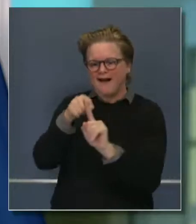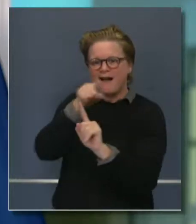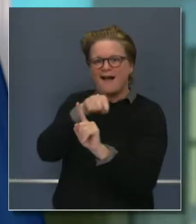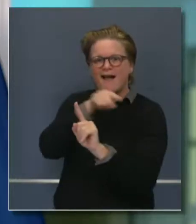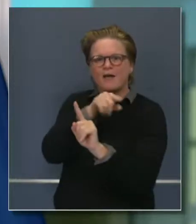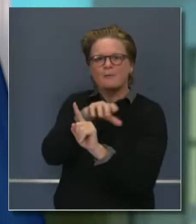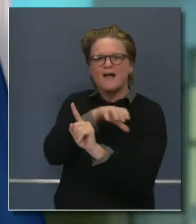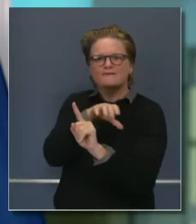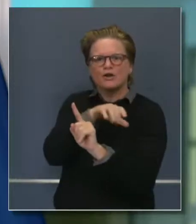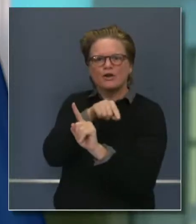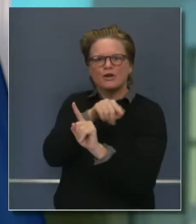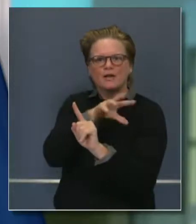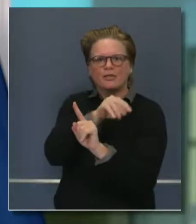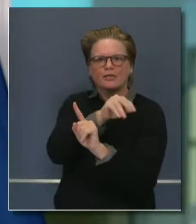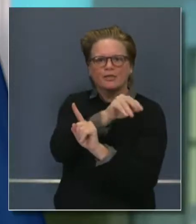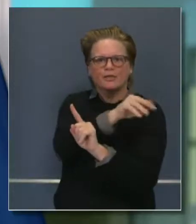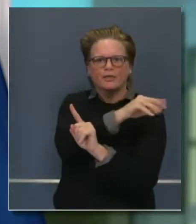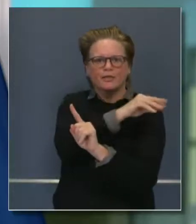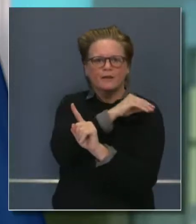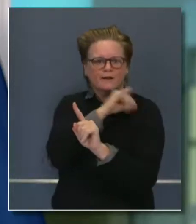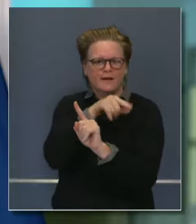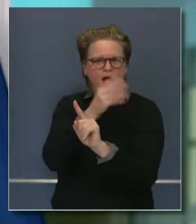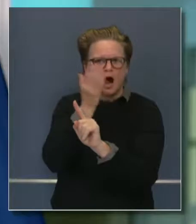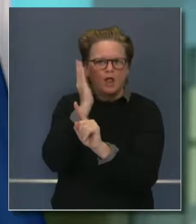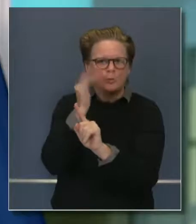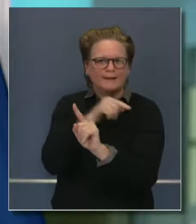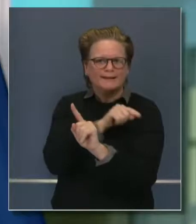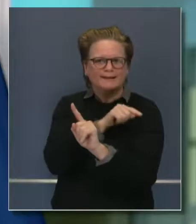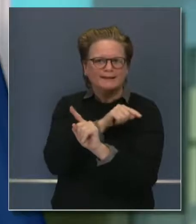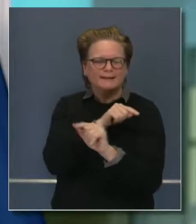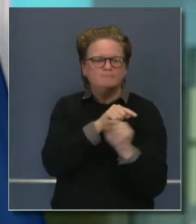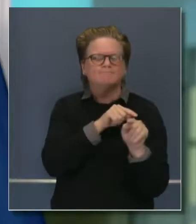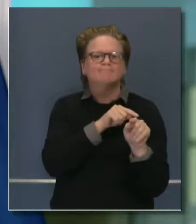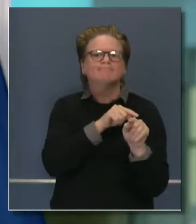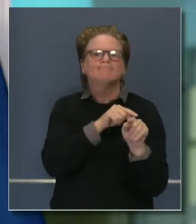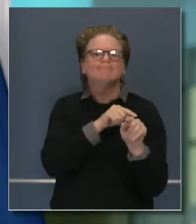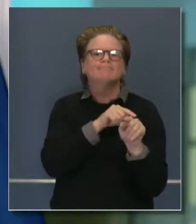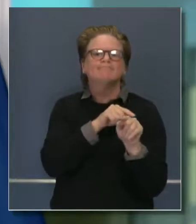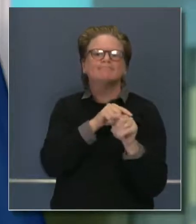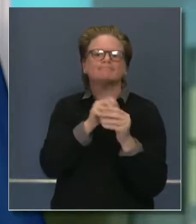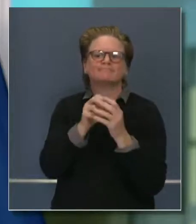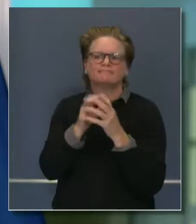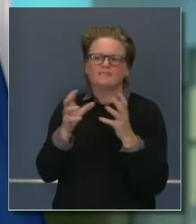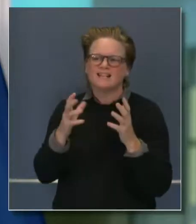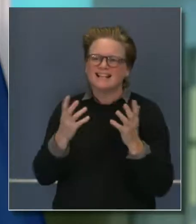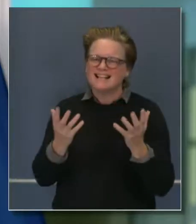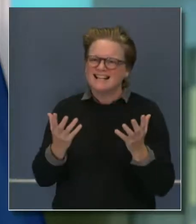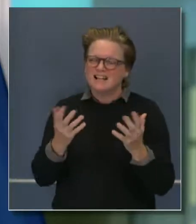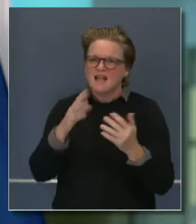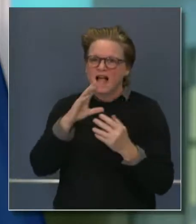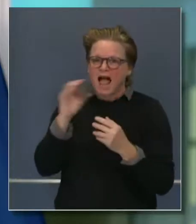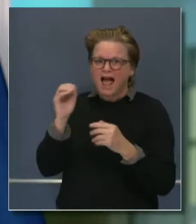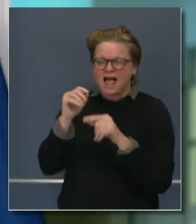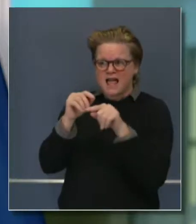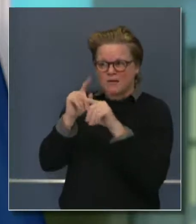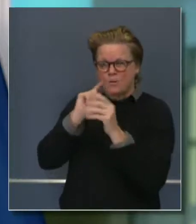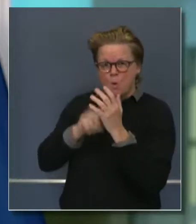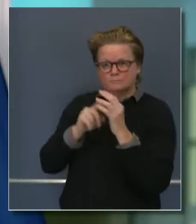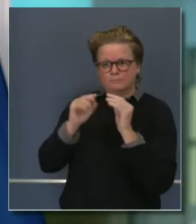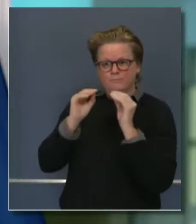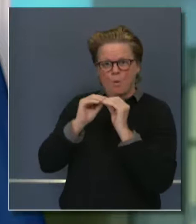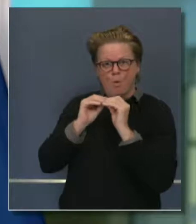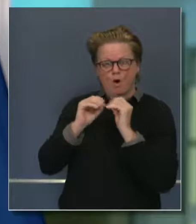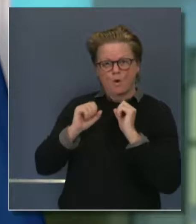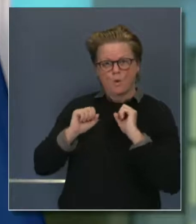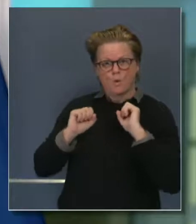people are moving back inside, and information coming back in some sectors within our economy as we reopen the economy based upon